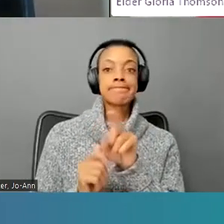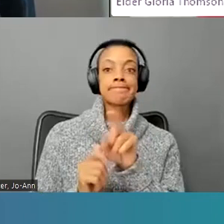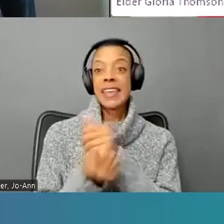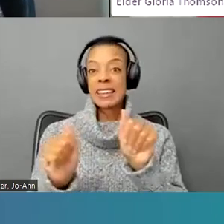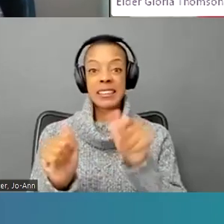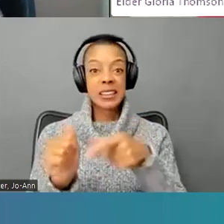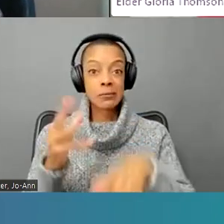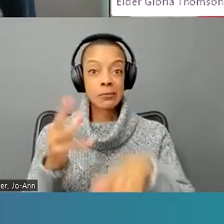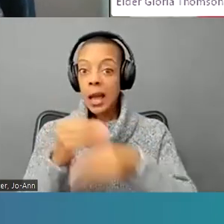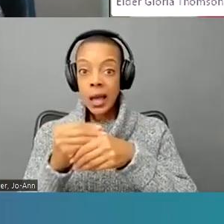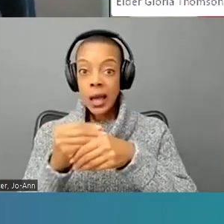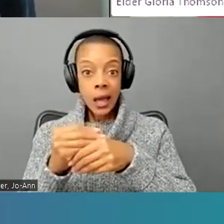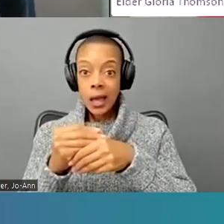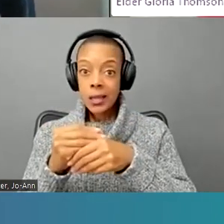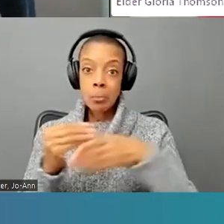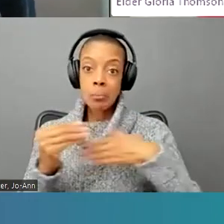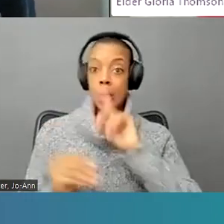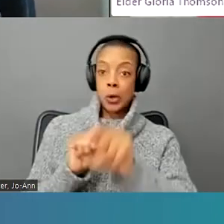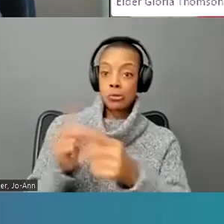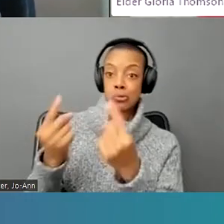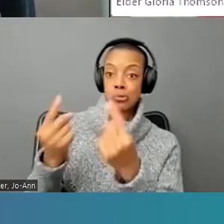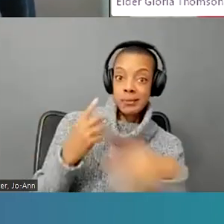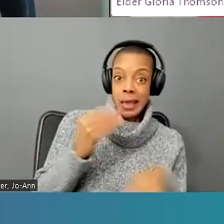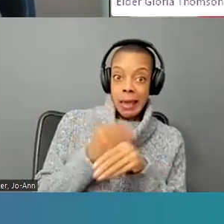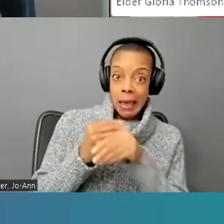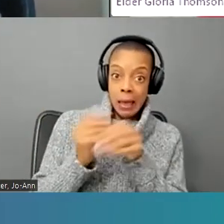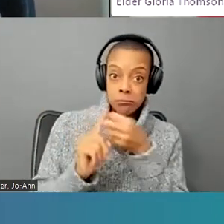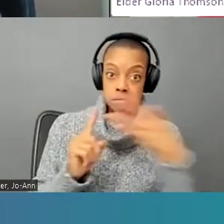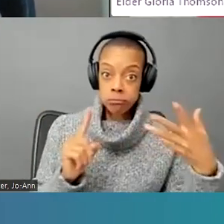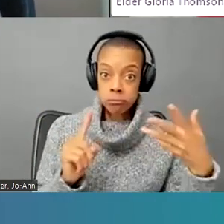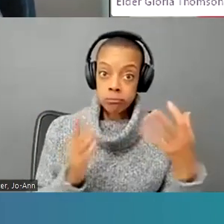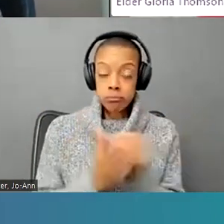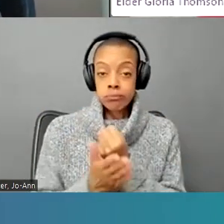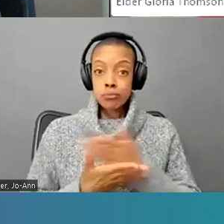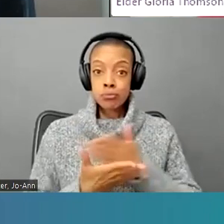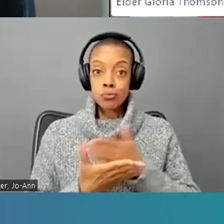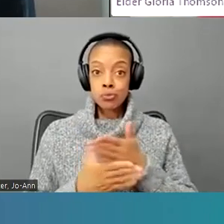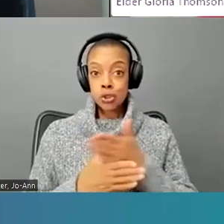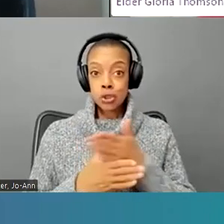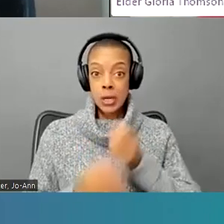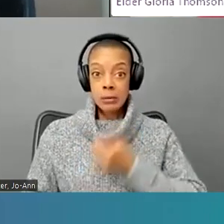add in that you feel like you want to share at this time?